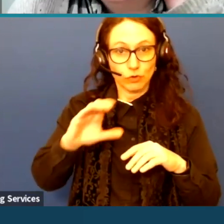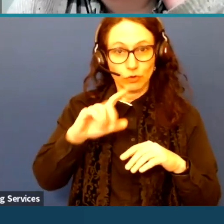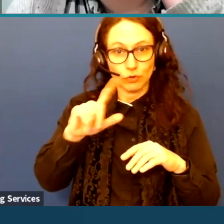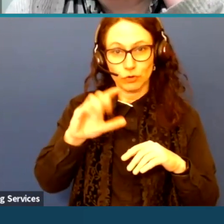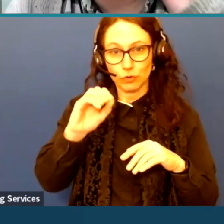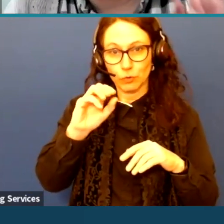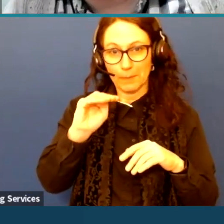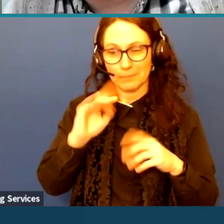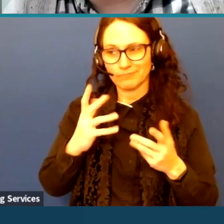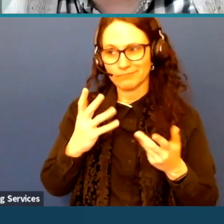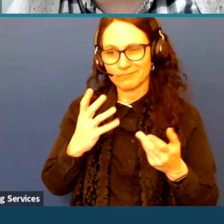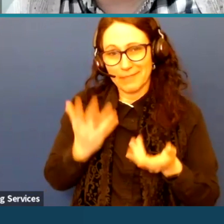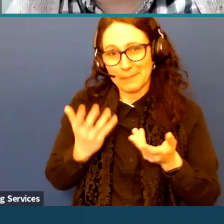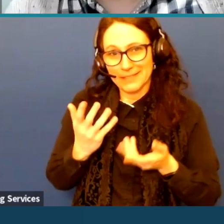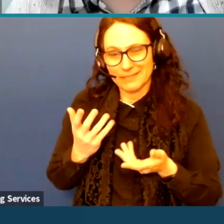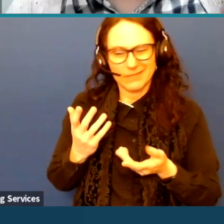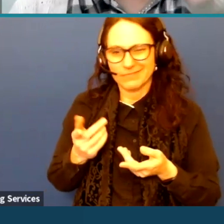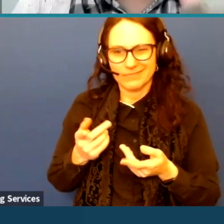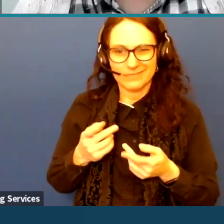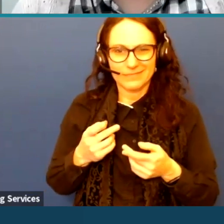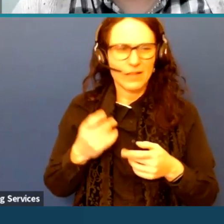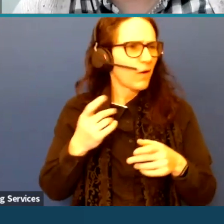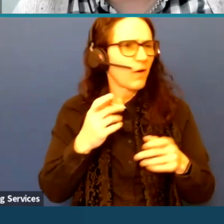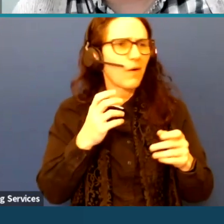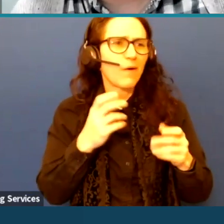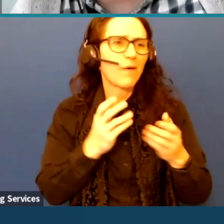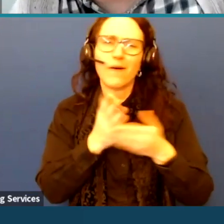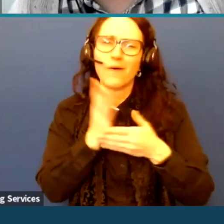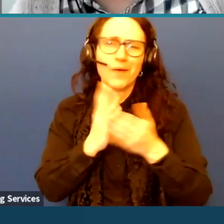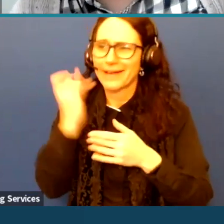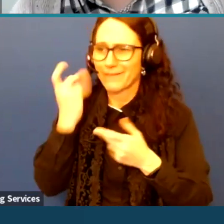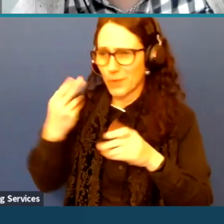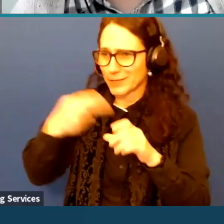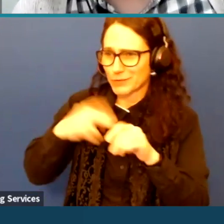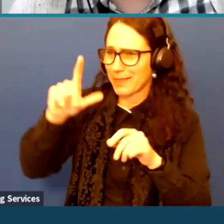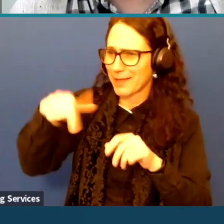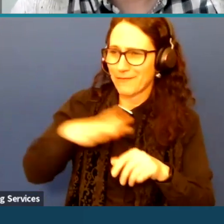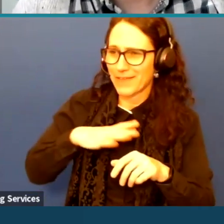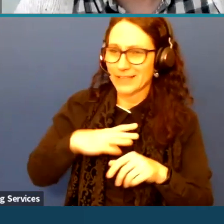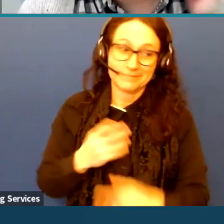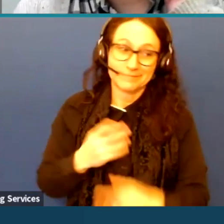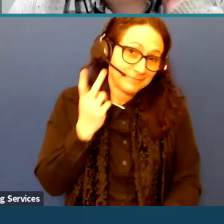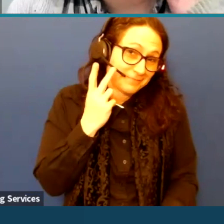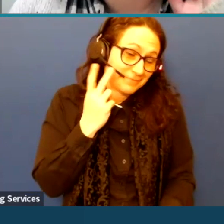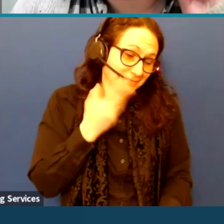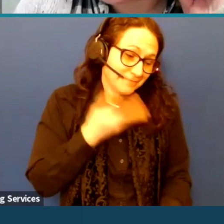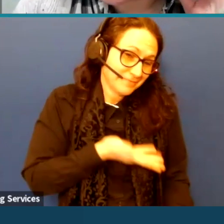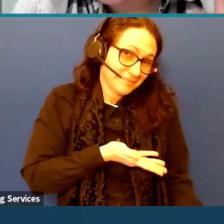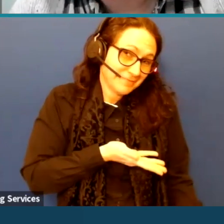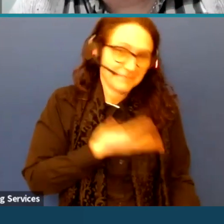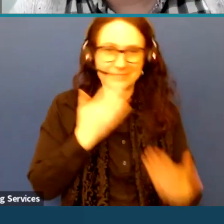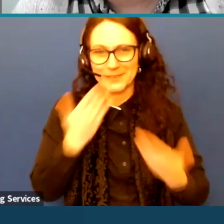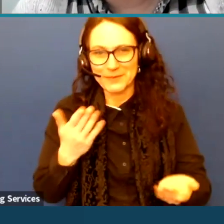That's okay. Thank you, Pam. If Gumbo wants to join us later, he is Yeah. welcome. Yeah, we'll see. We'll see. Thank you.